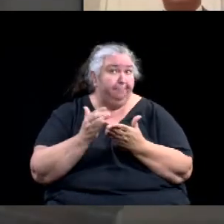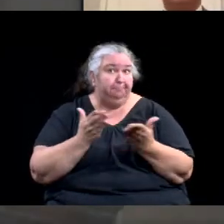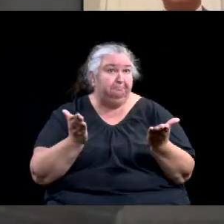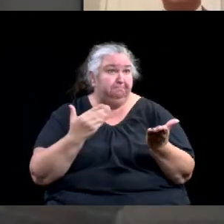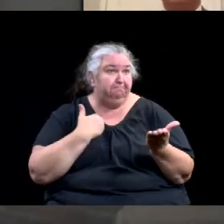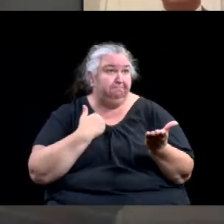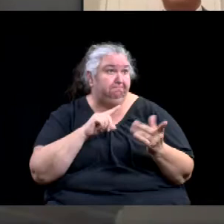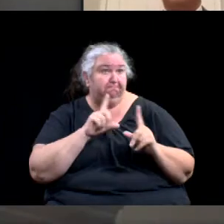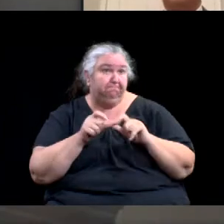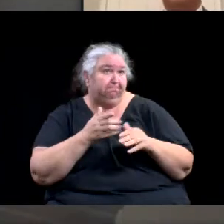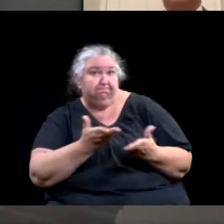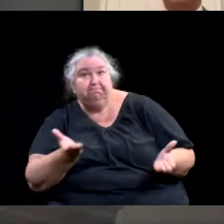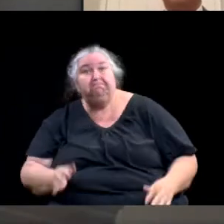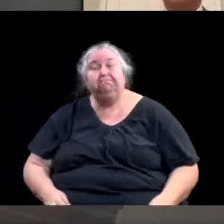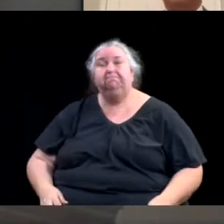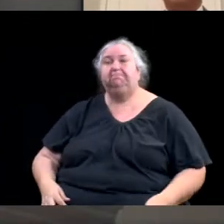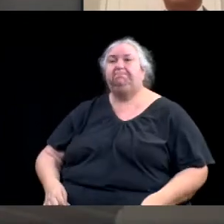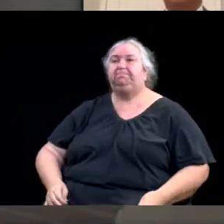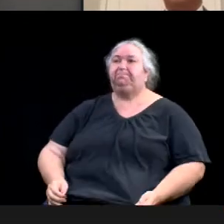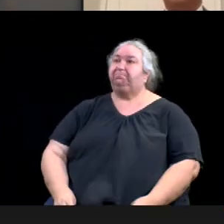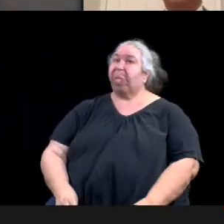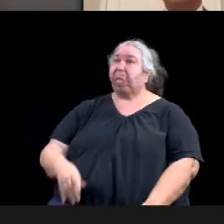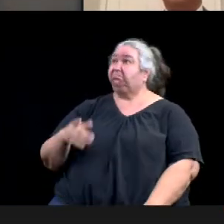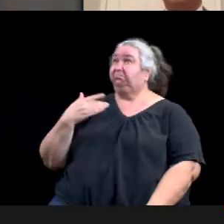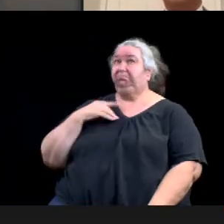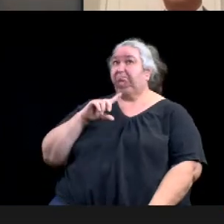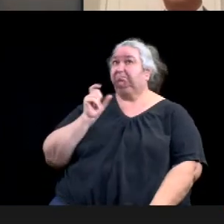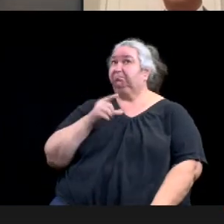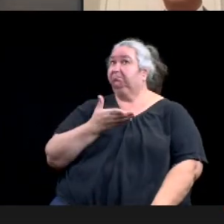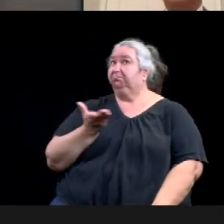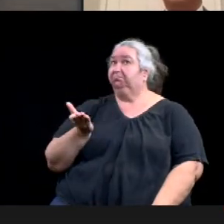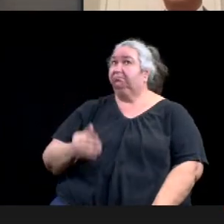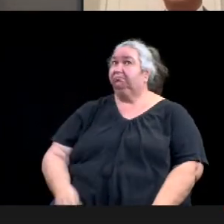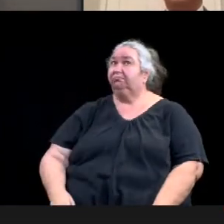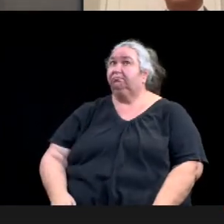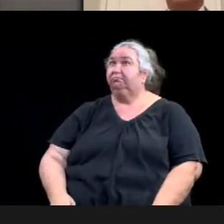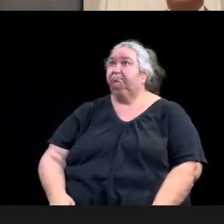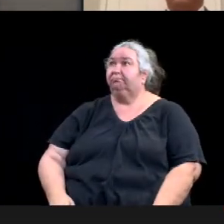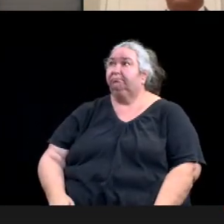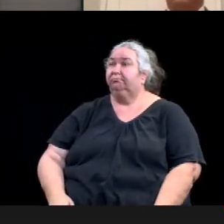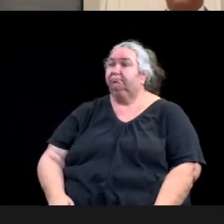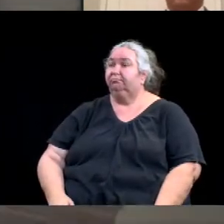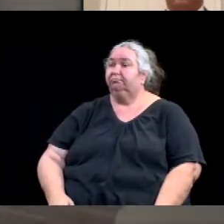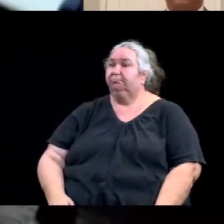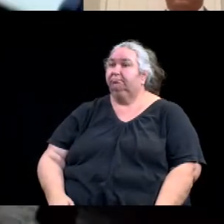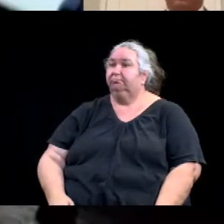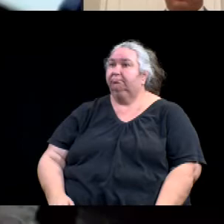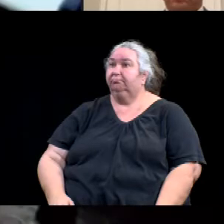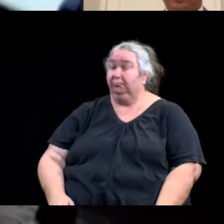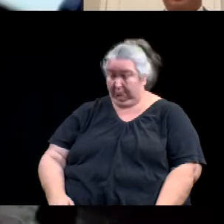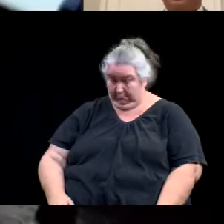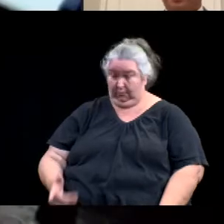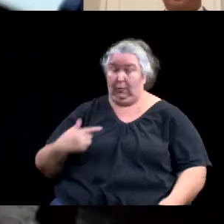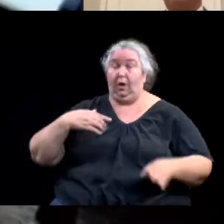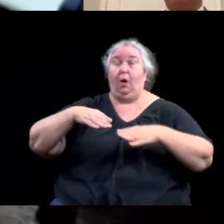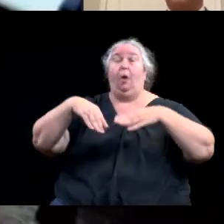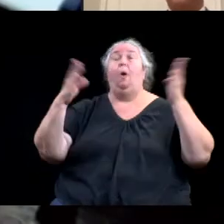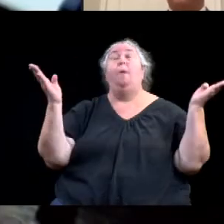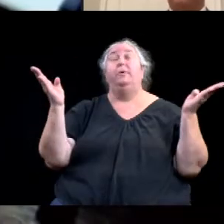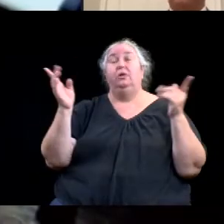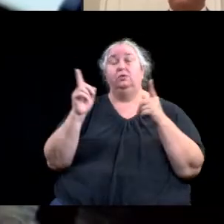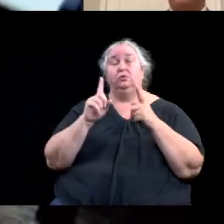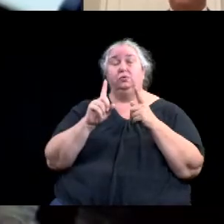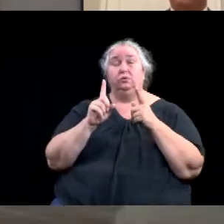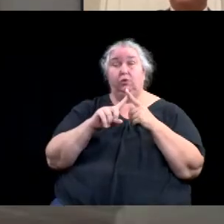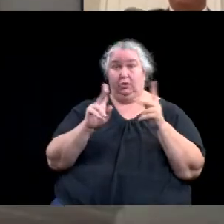We will open a public hearing for comments. Esmeralda, did anyone register to speak? No, sir. We will close the